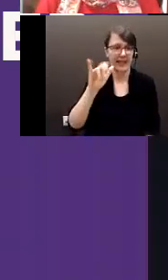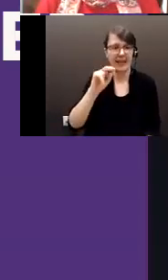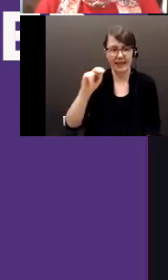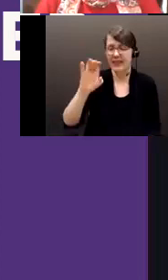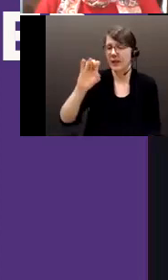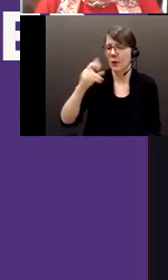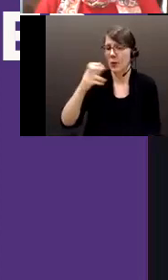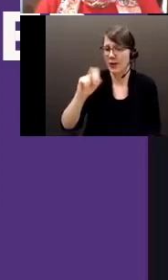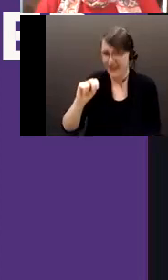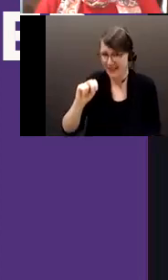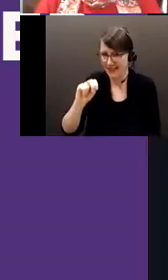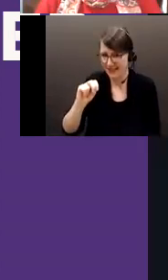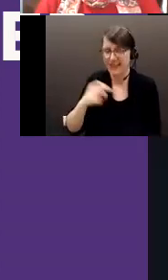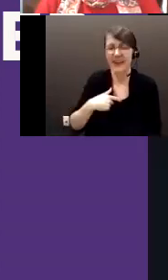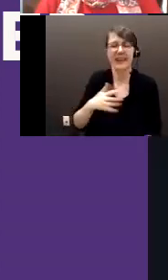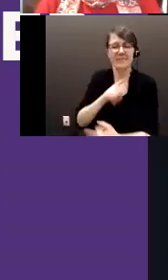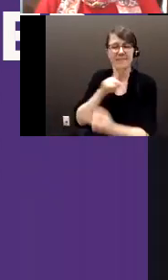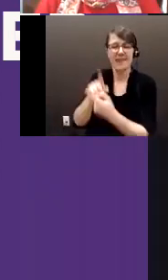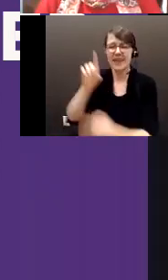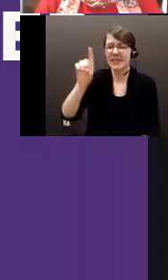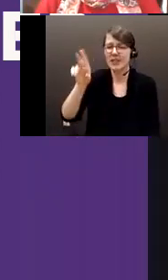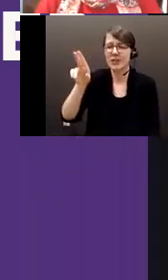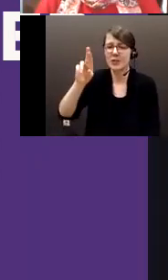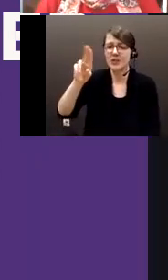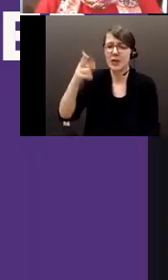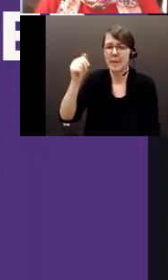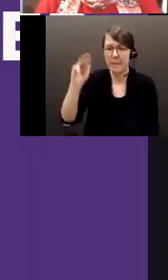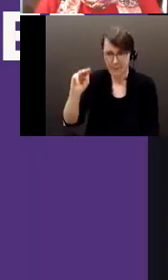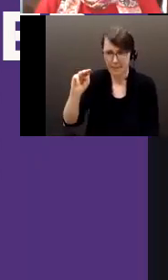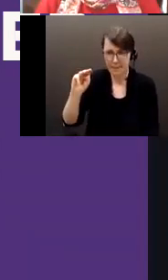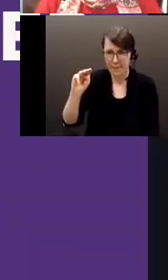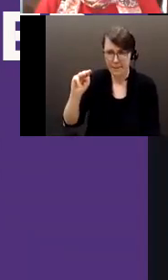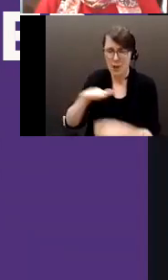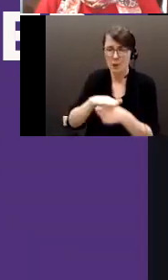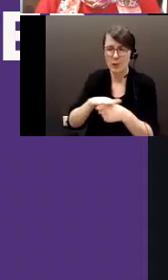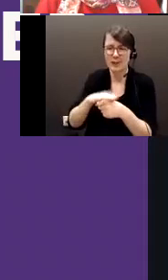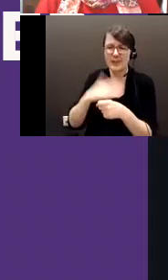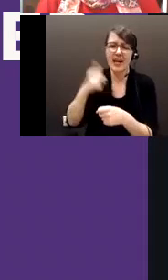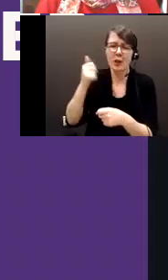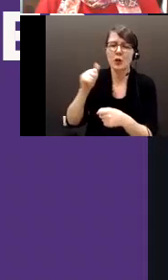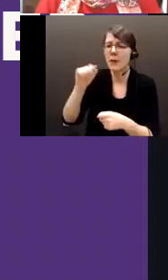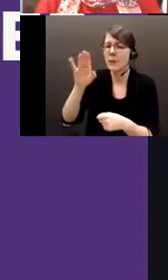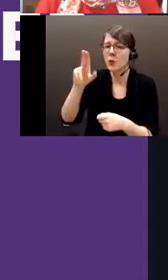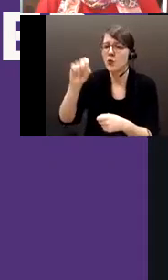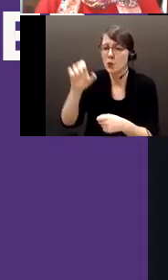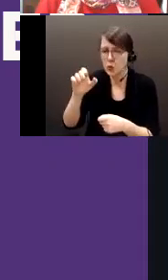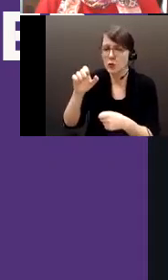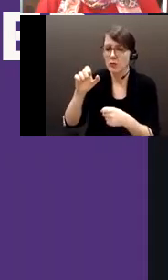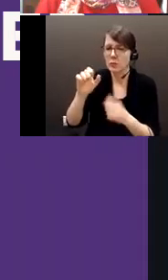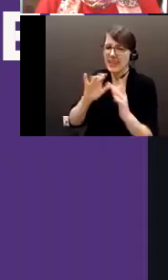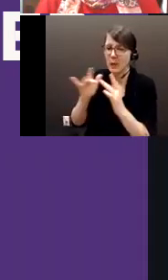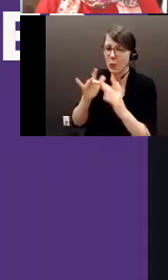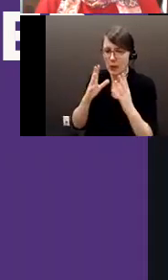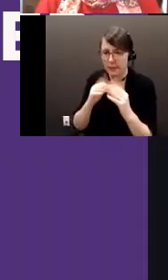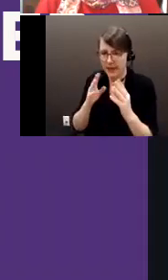ingrained in Durham region, and I met her at the Durham Elder Abuse Network meetings. Lynn is a registered